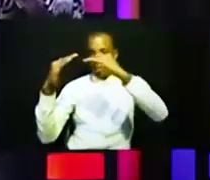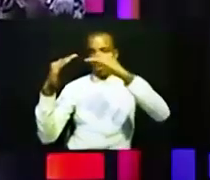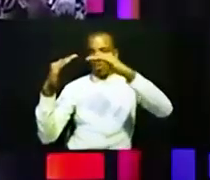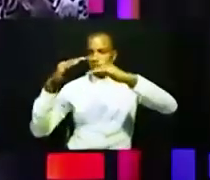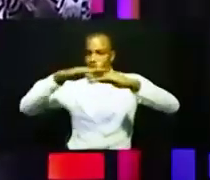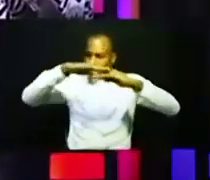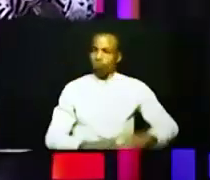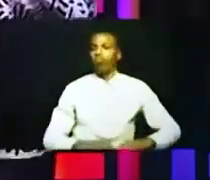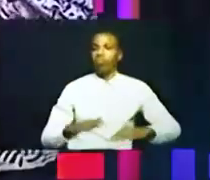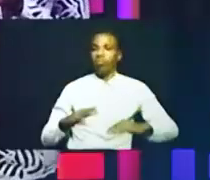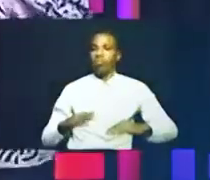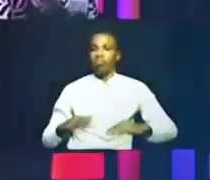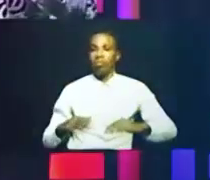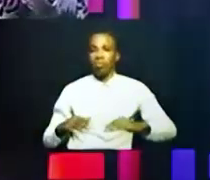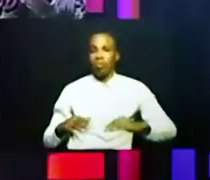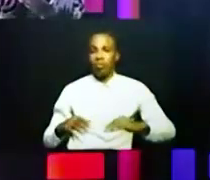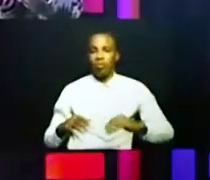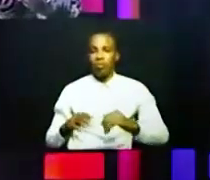It's